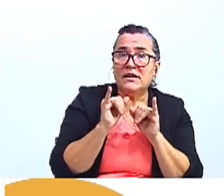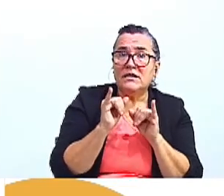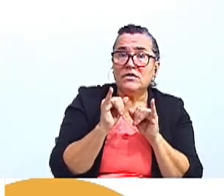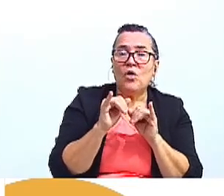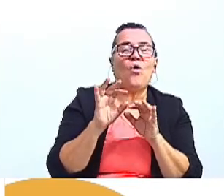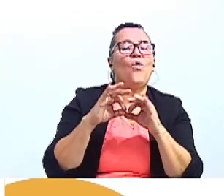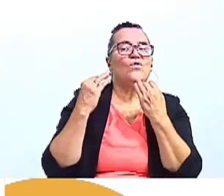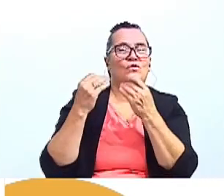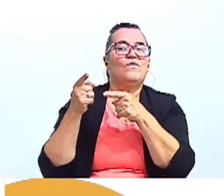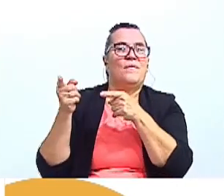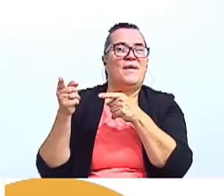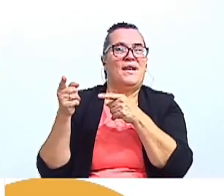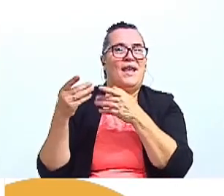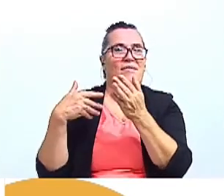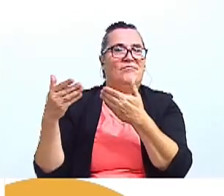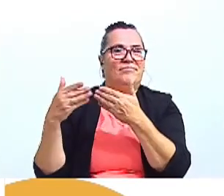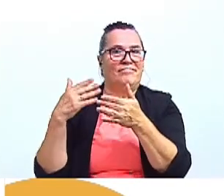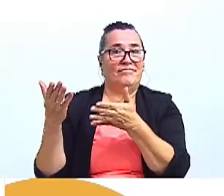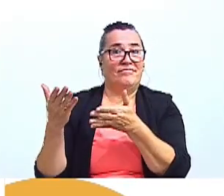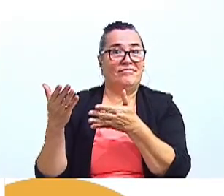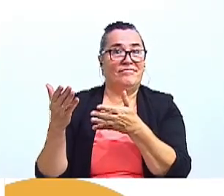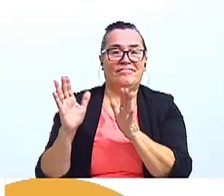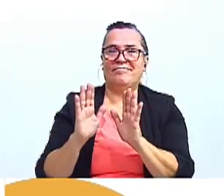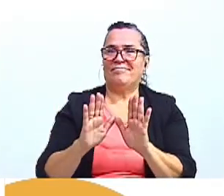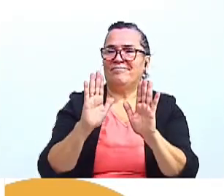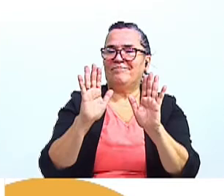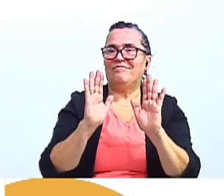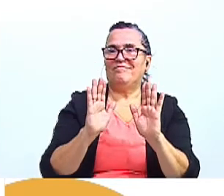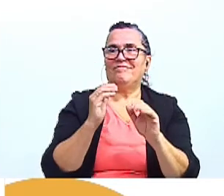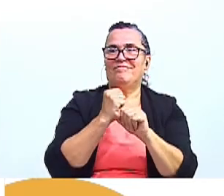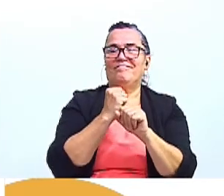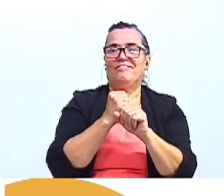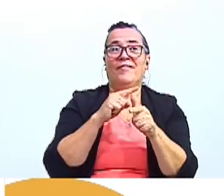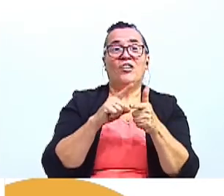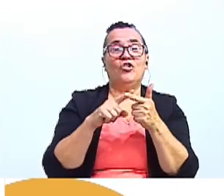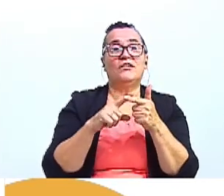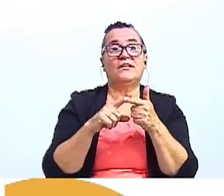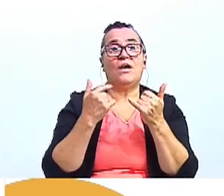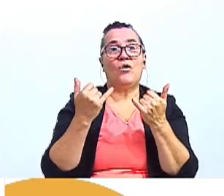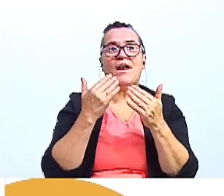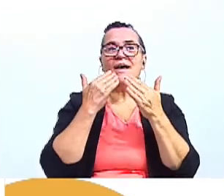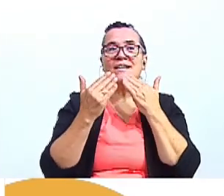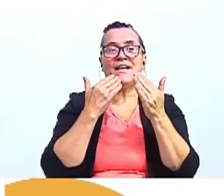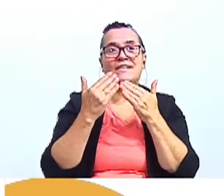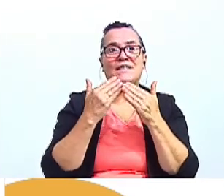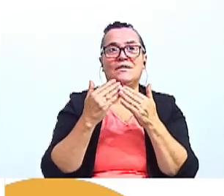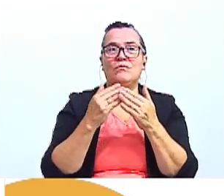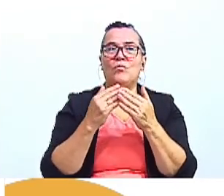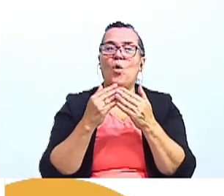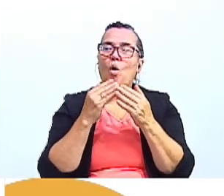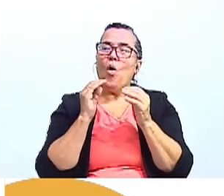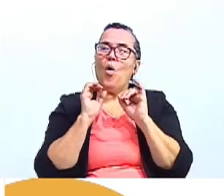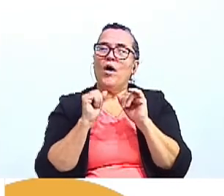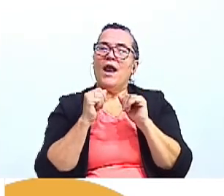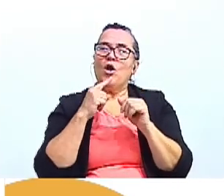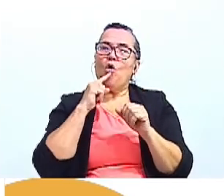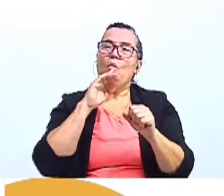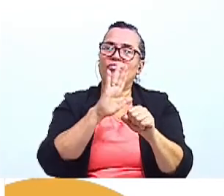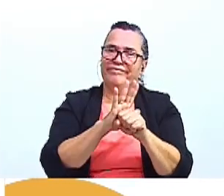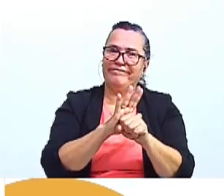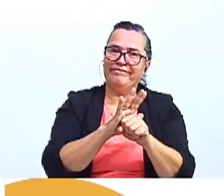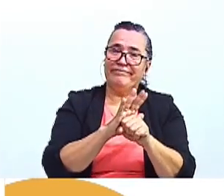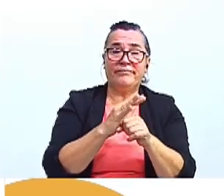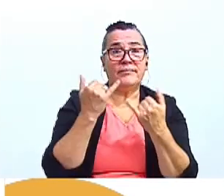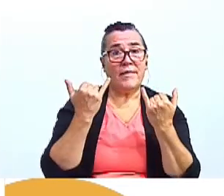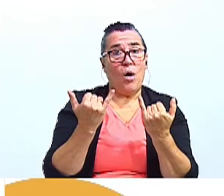with your families. Great job. Okay, thank you for the commitment, guys. Now it's time